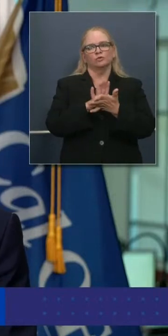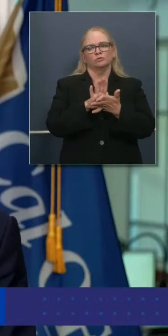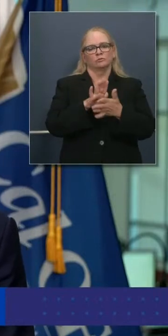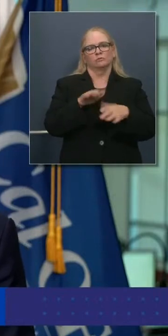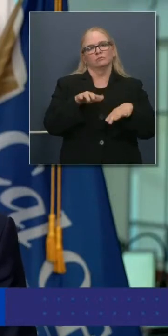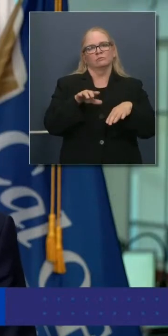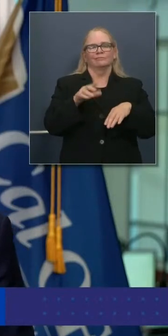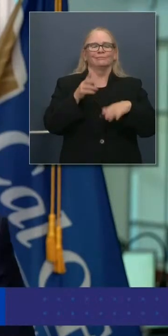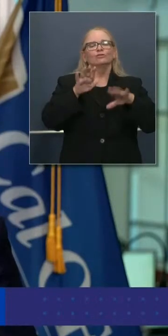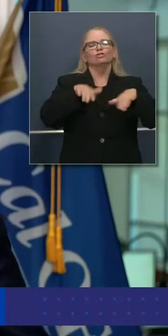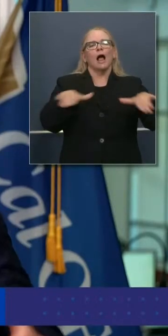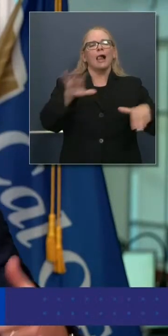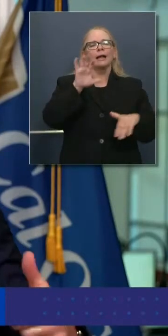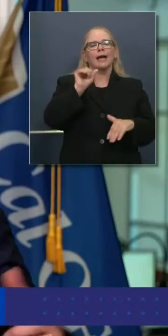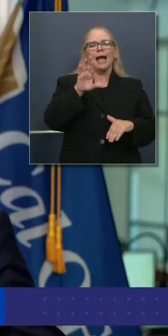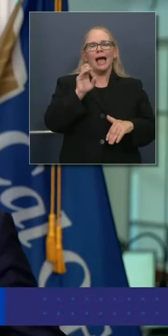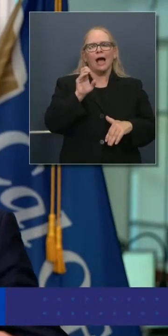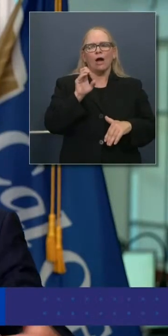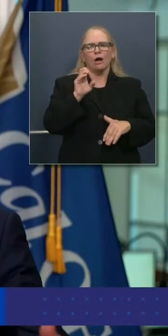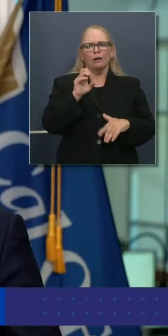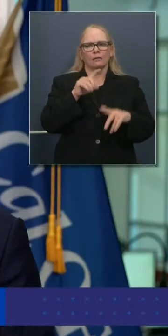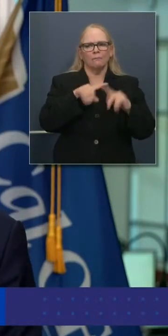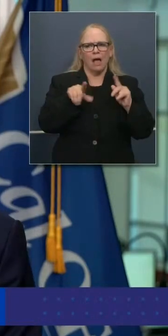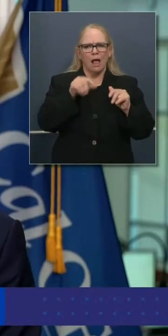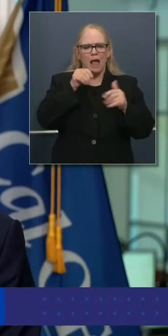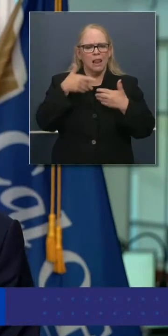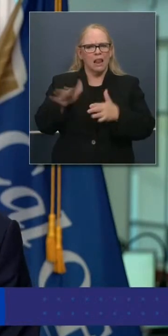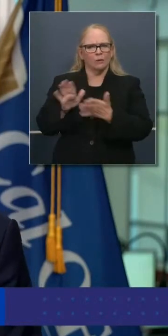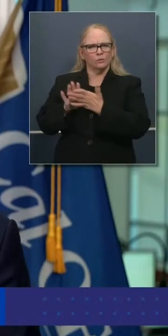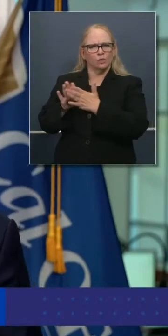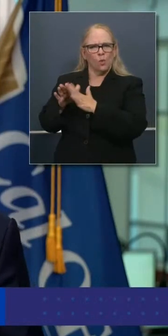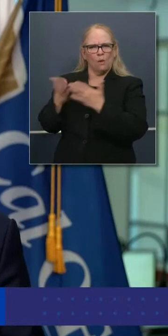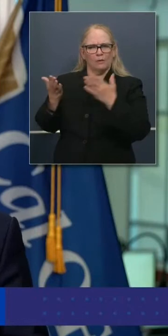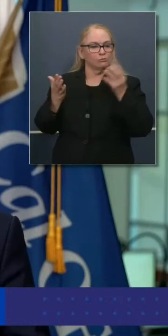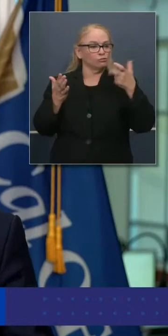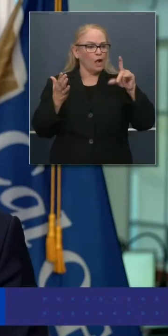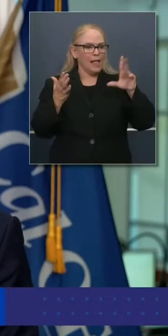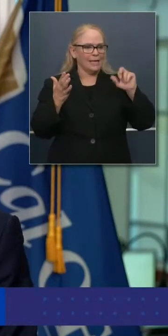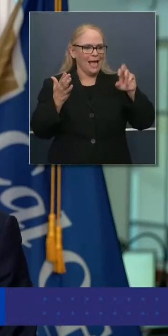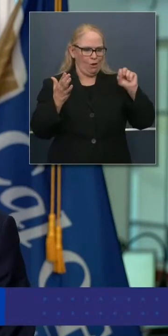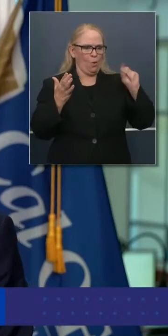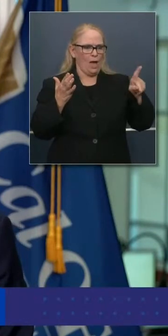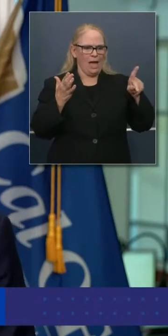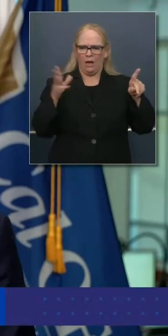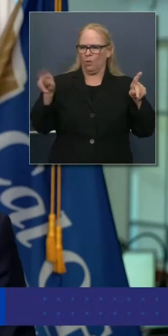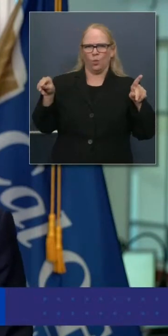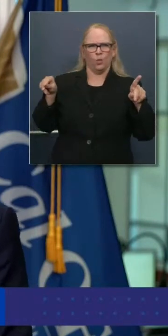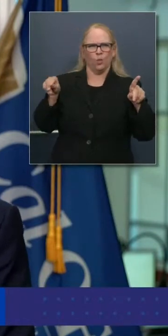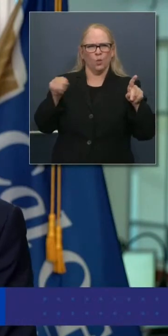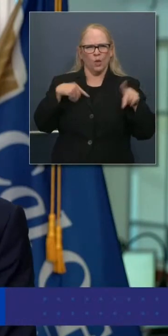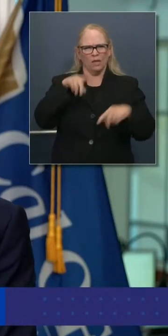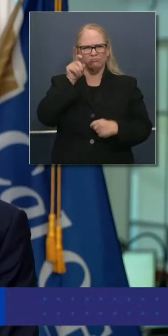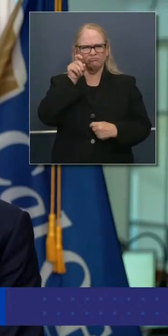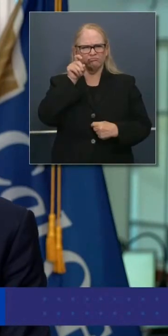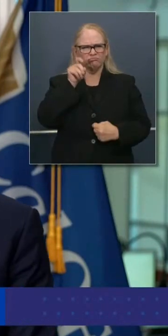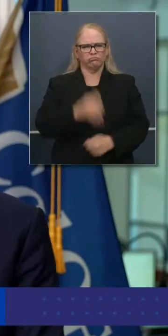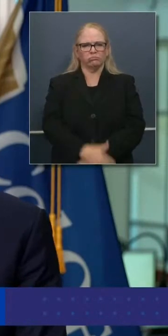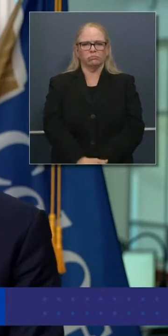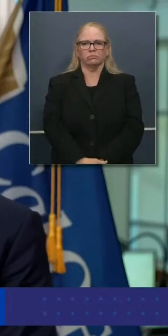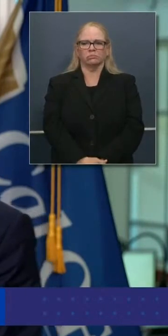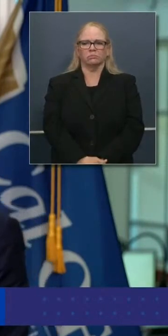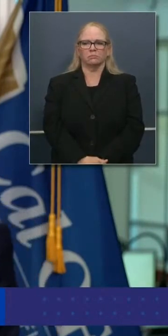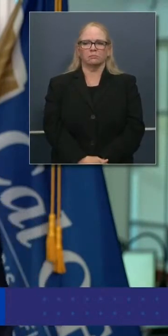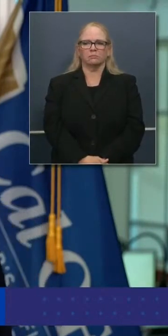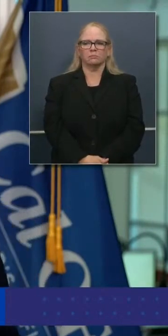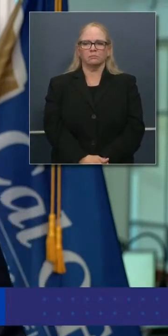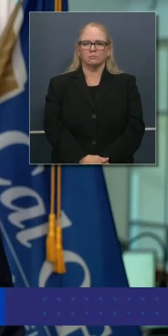these lists? Yeah, for many months, we've talked about the unique guidelines that we put forth as it relates to child care centers, the smaller cohorts